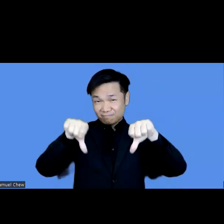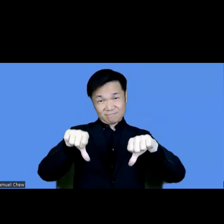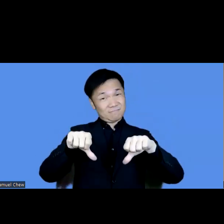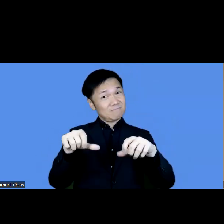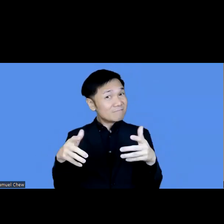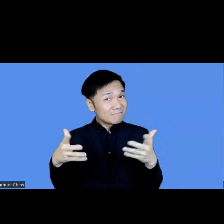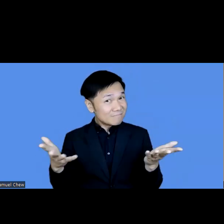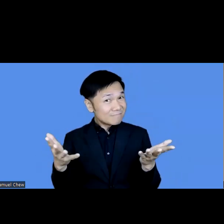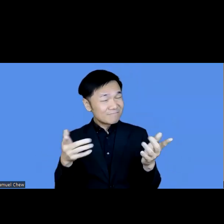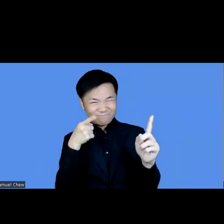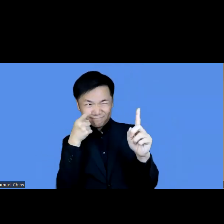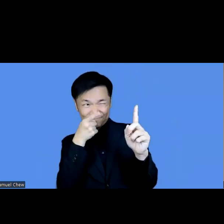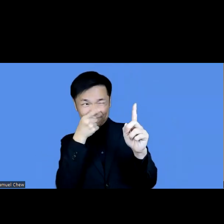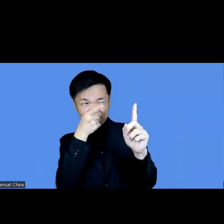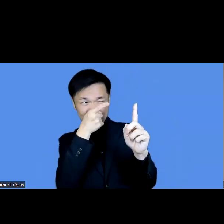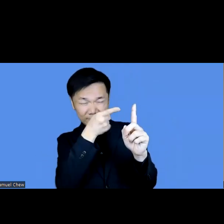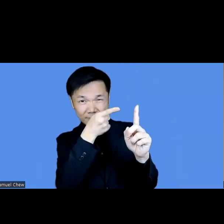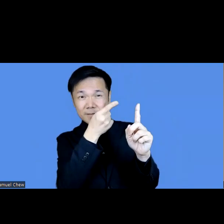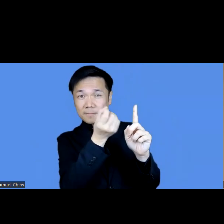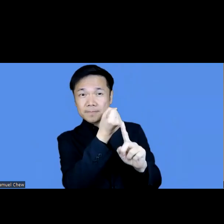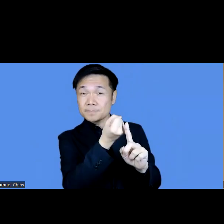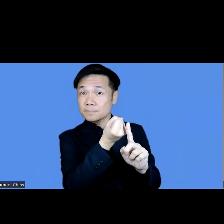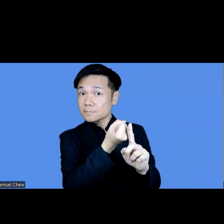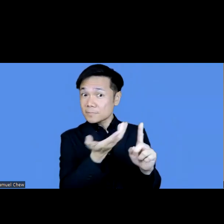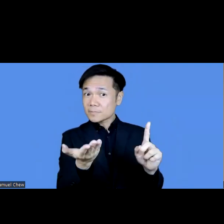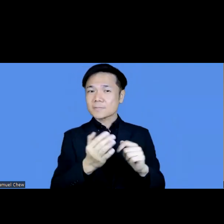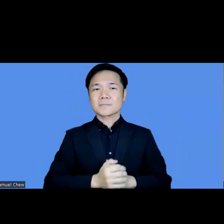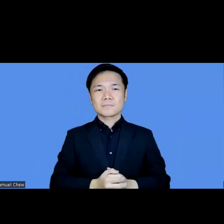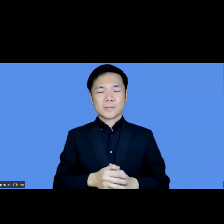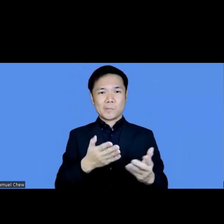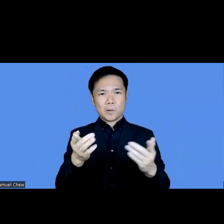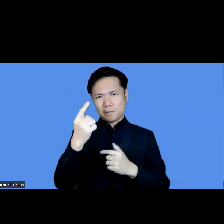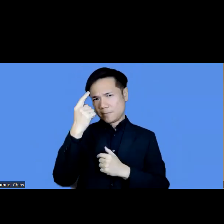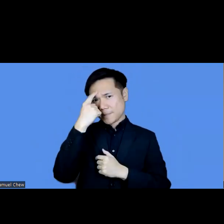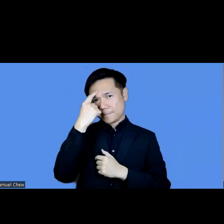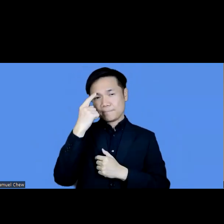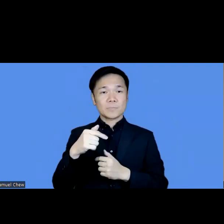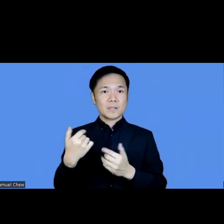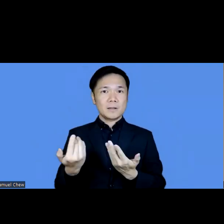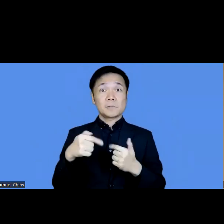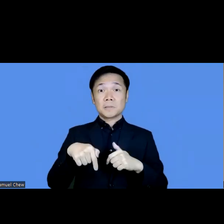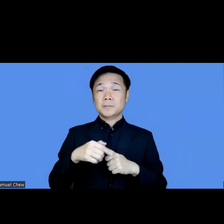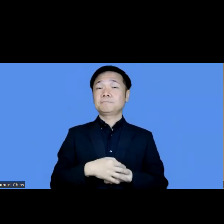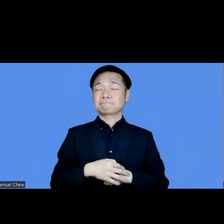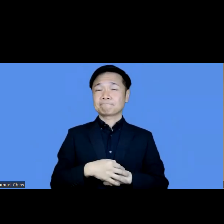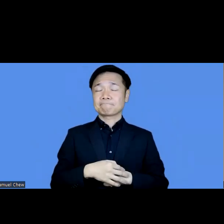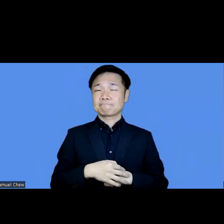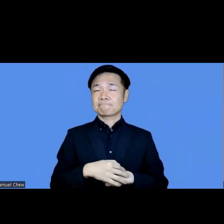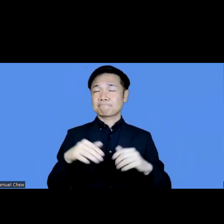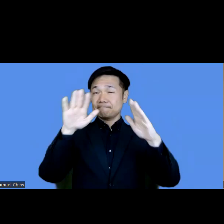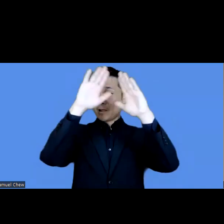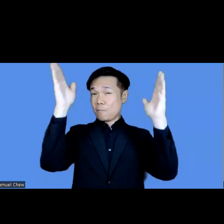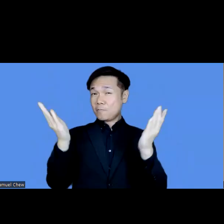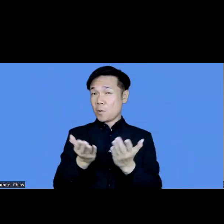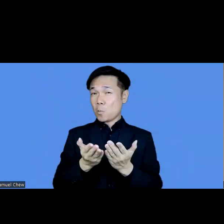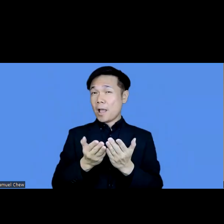from reaching the ideal scenario is the fact that out of the 10 global